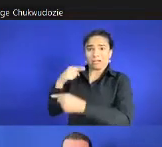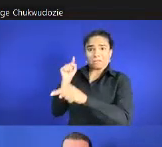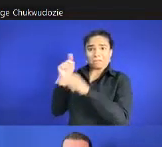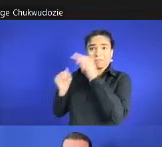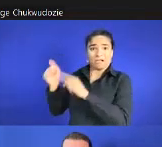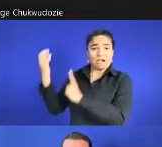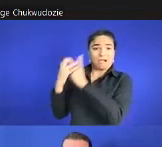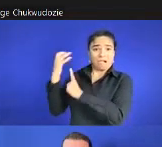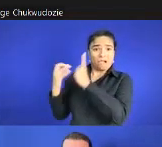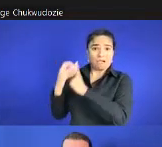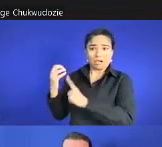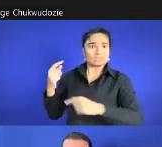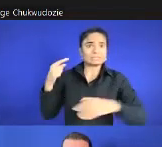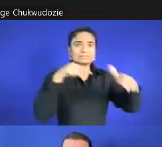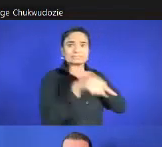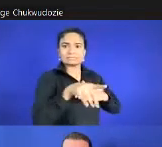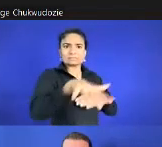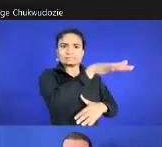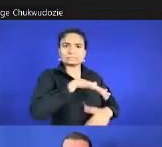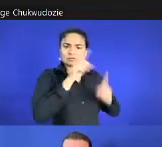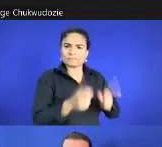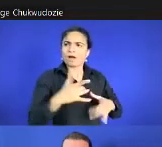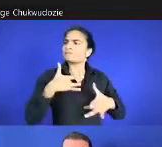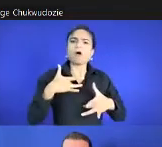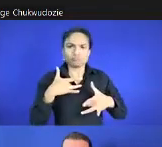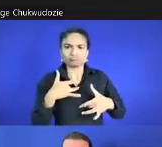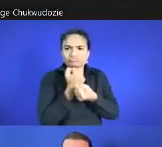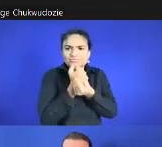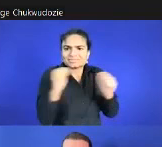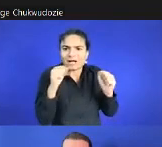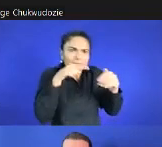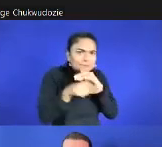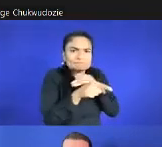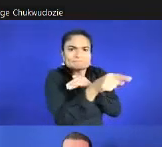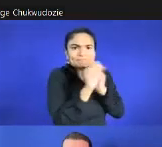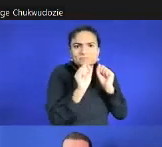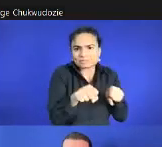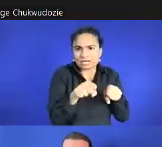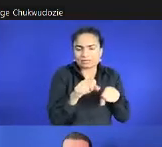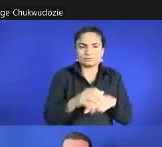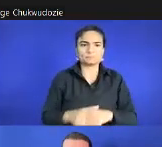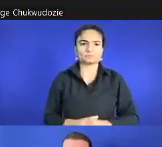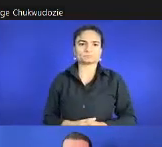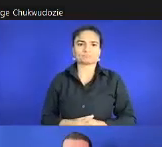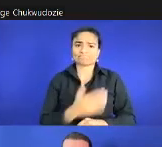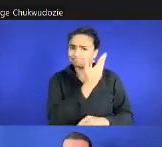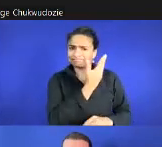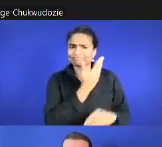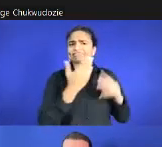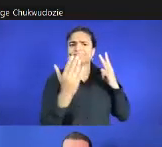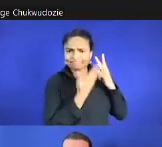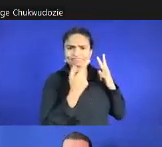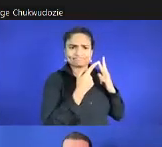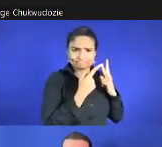Next slide, please. Thank you. So we also have issue of inclusion and accessibility. Are